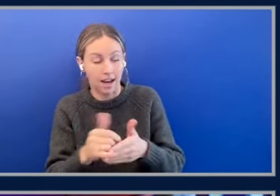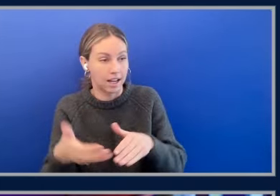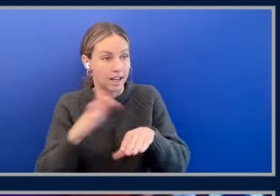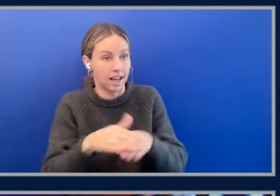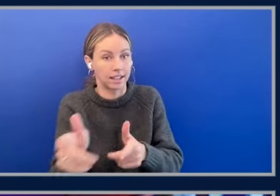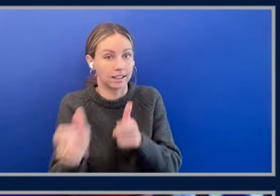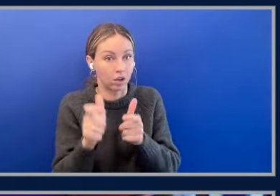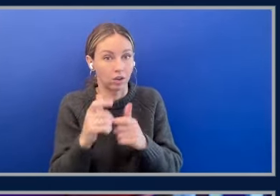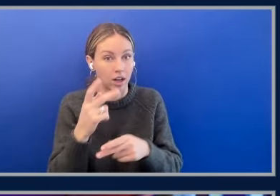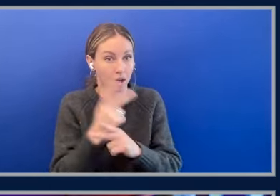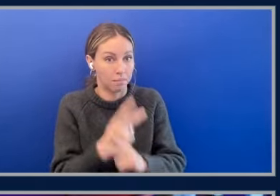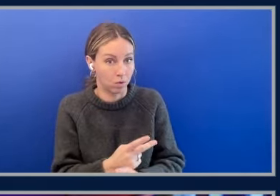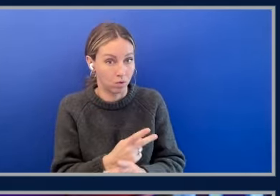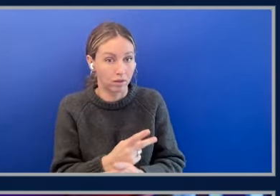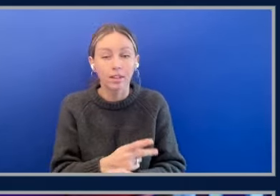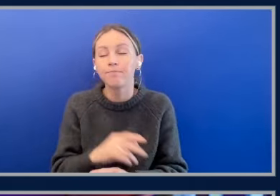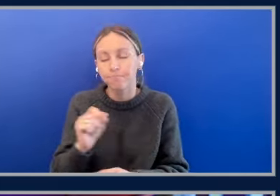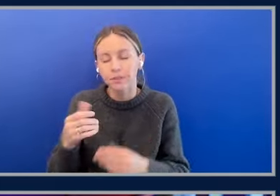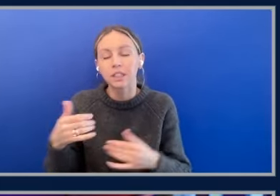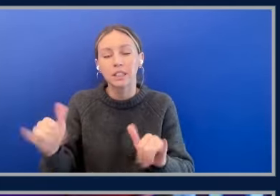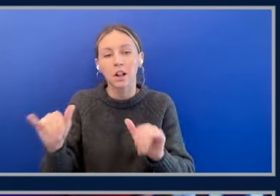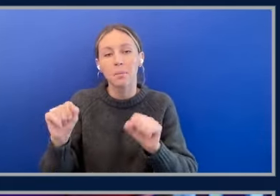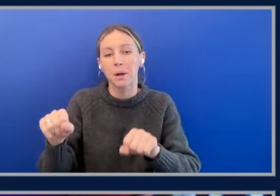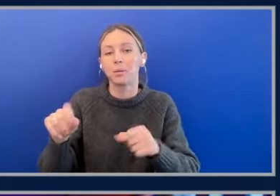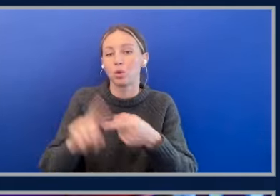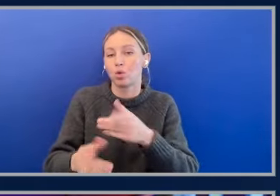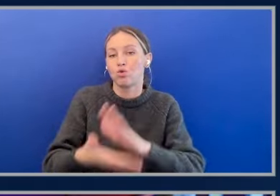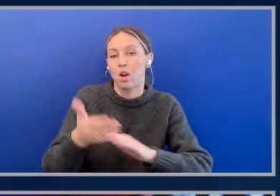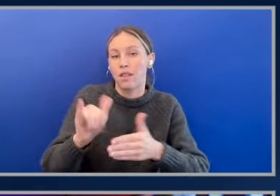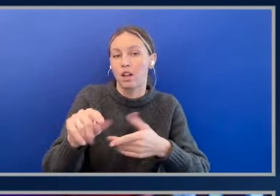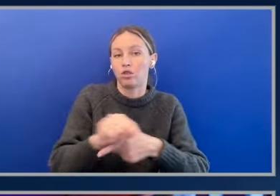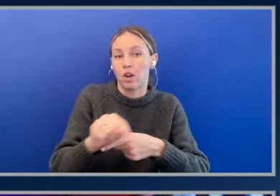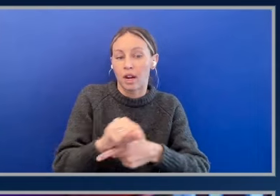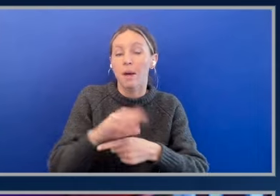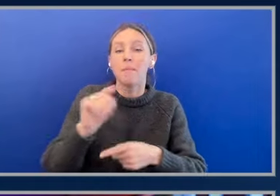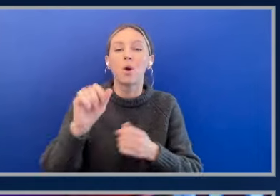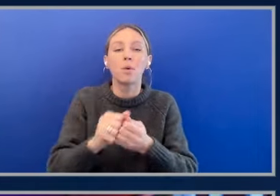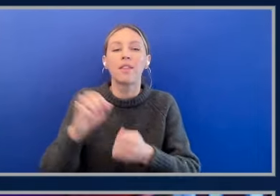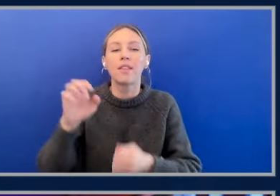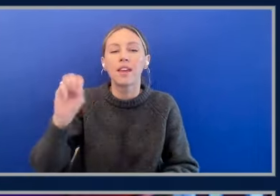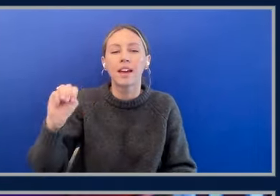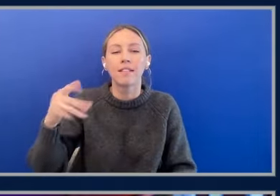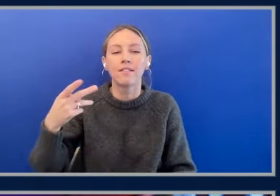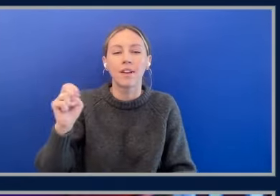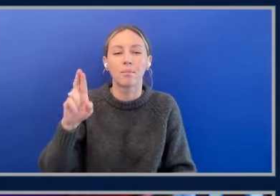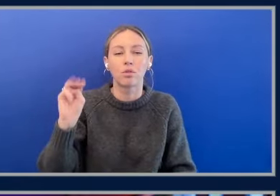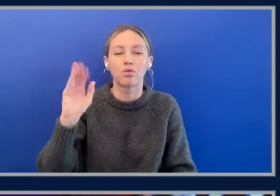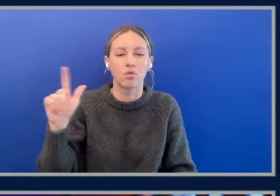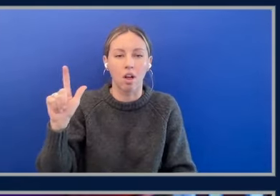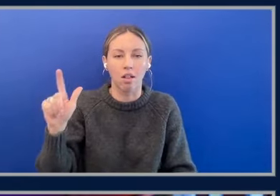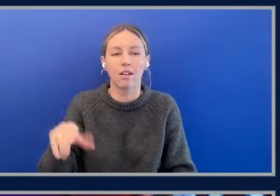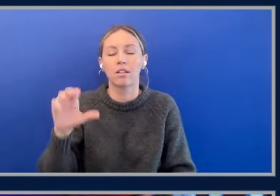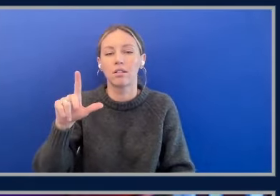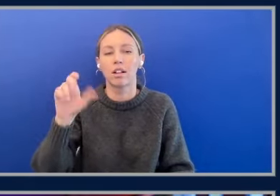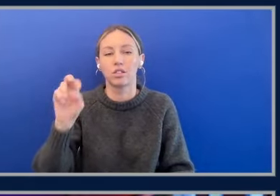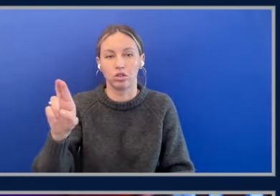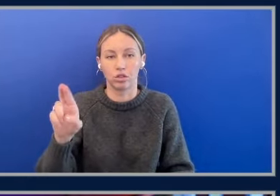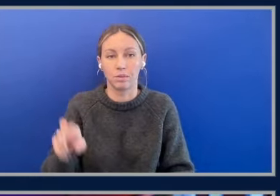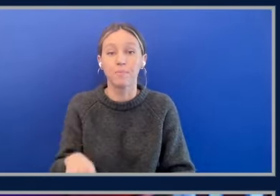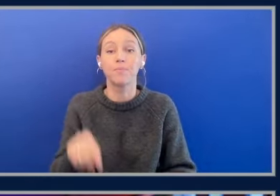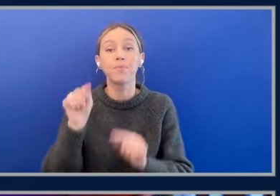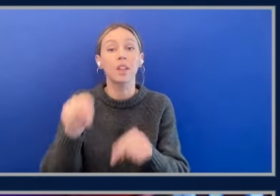still the possibility to run distributed training, but with an ephemeral cluster in this case. And this is SageMaker training jobs.